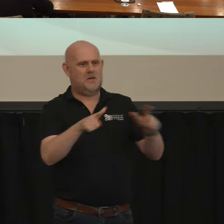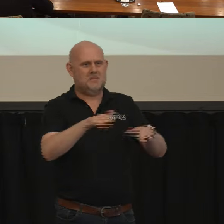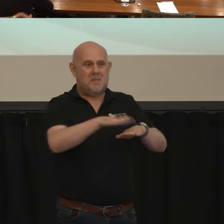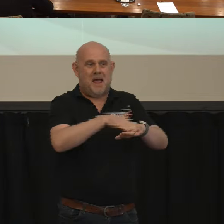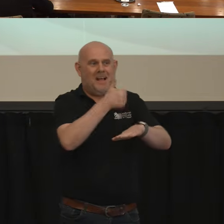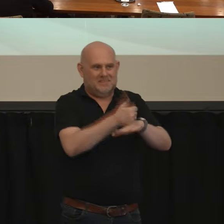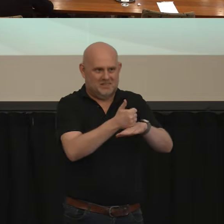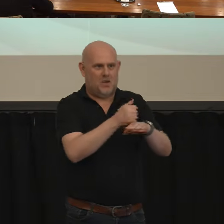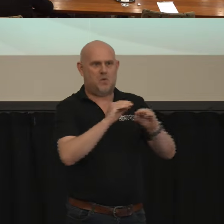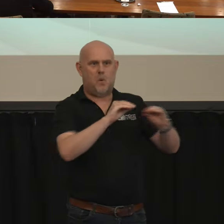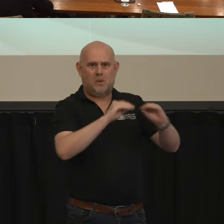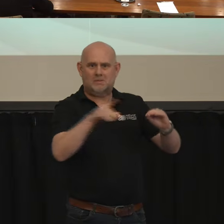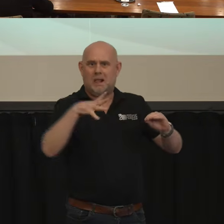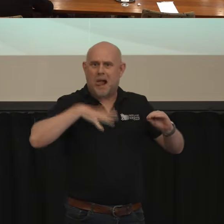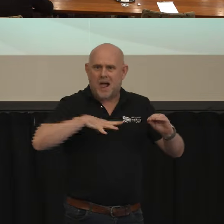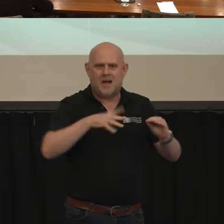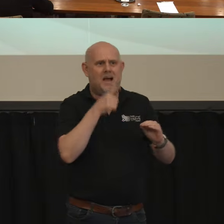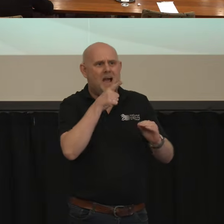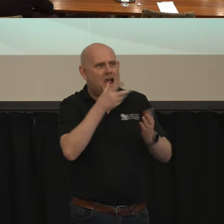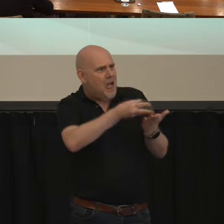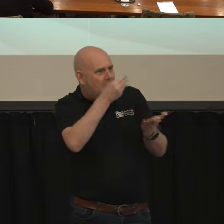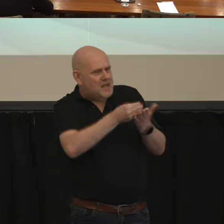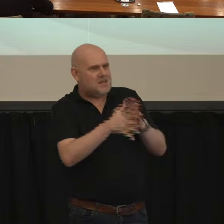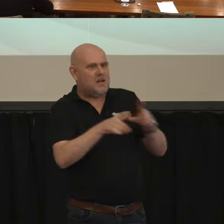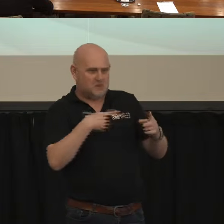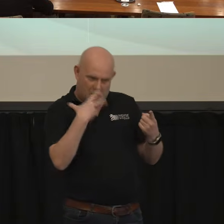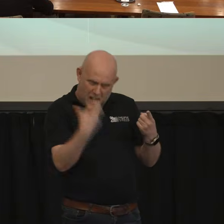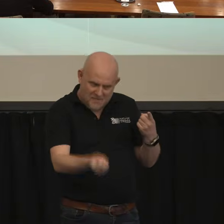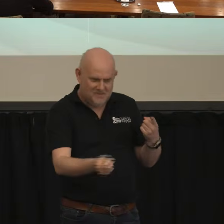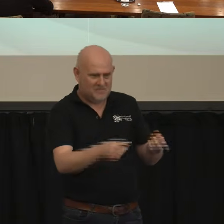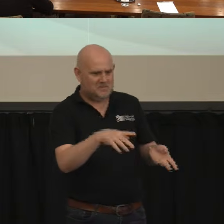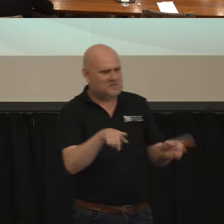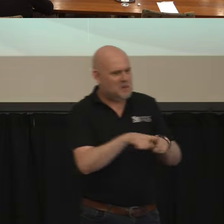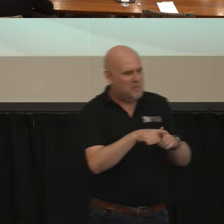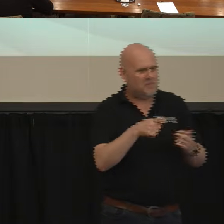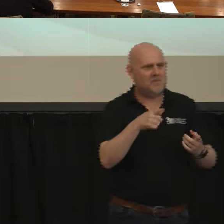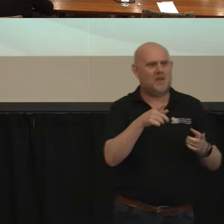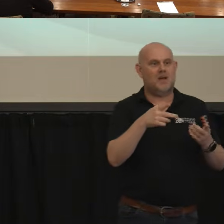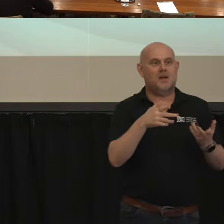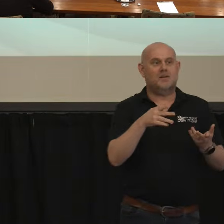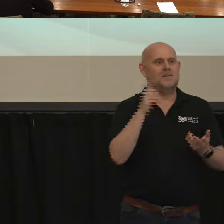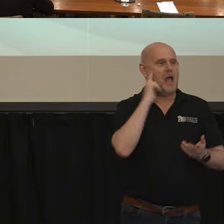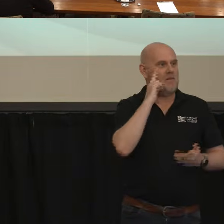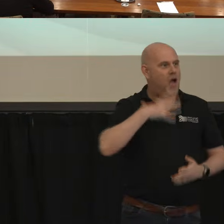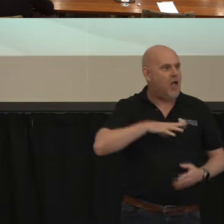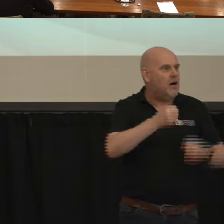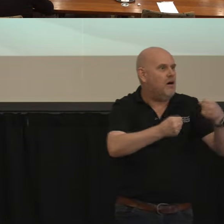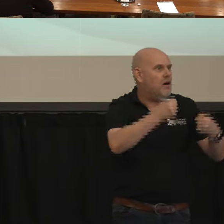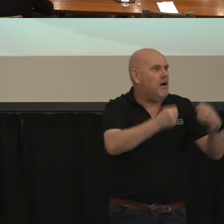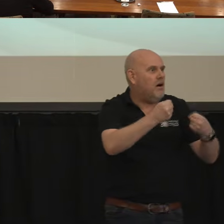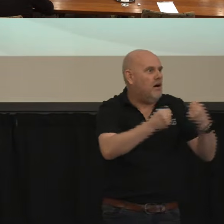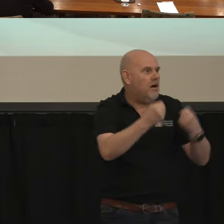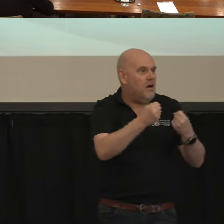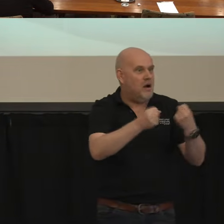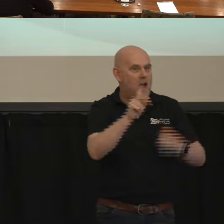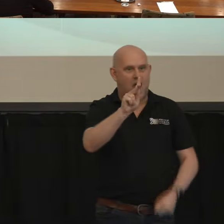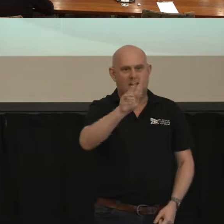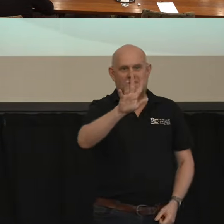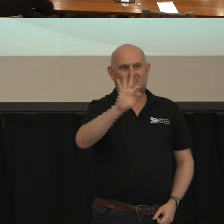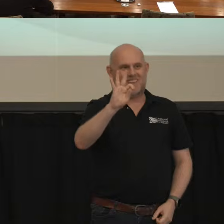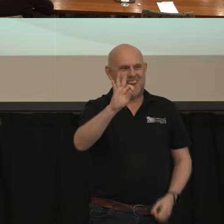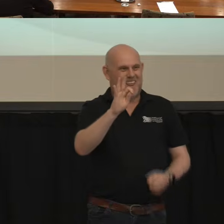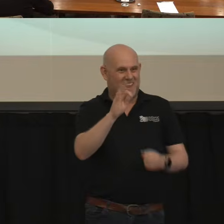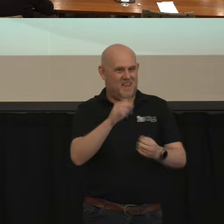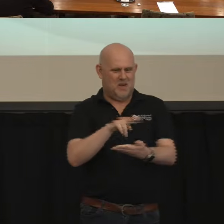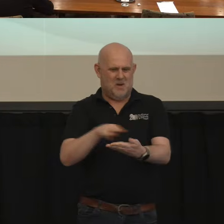We have an online basic SSL course, so for the hearing specifically who wants to learn SSL, and also